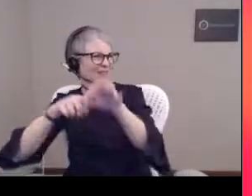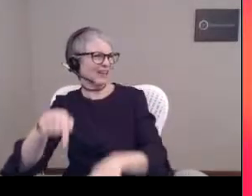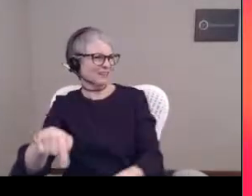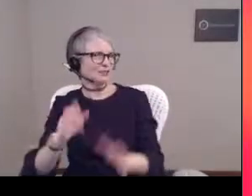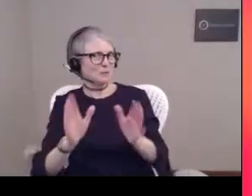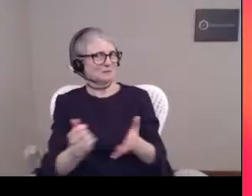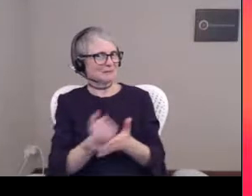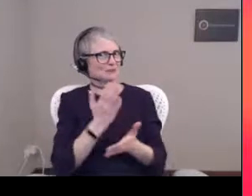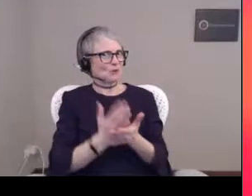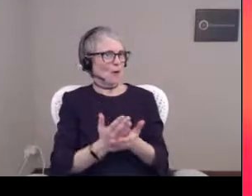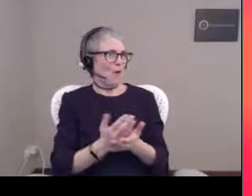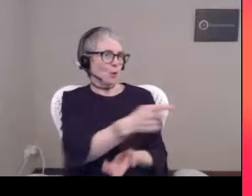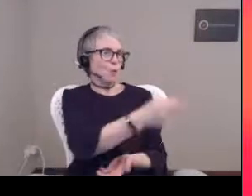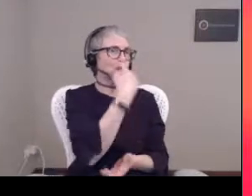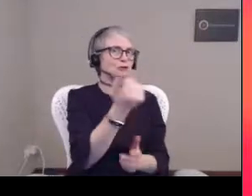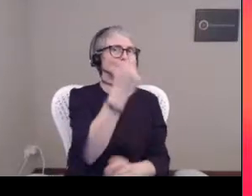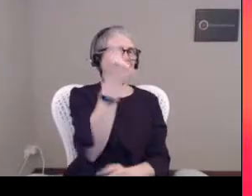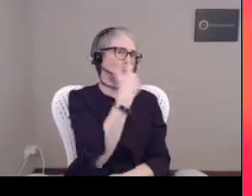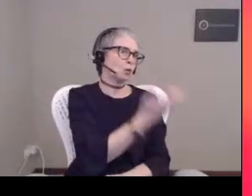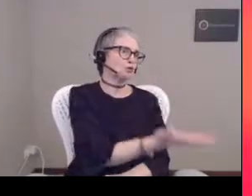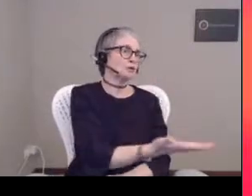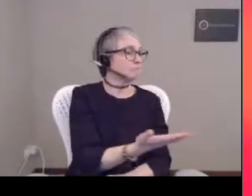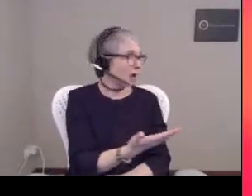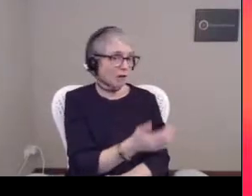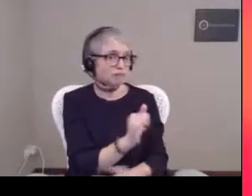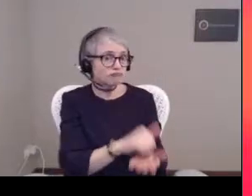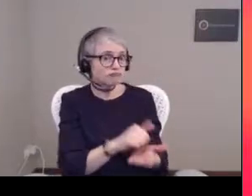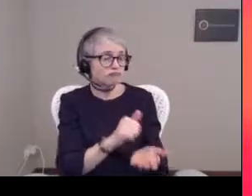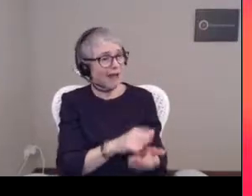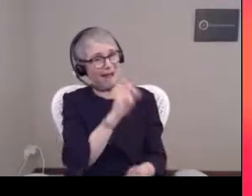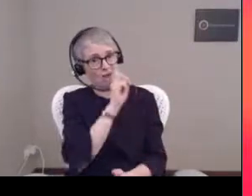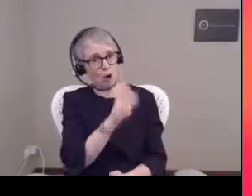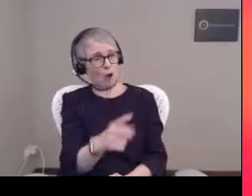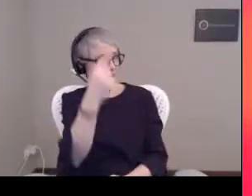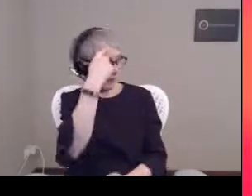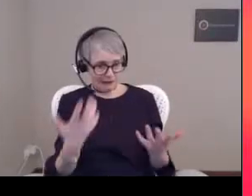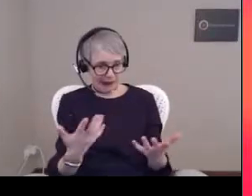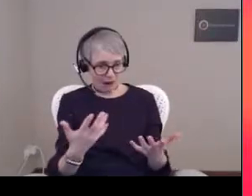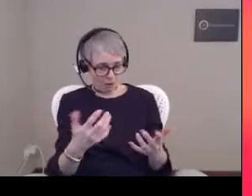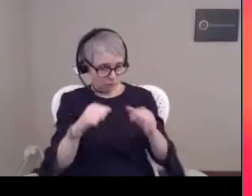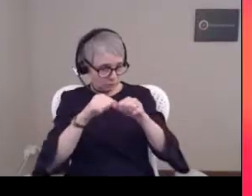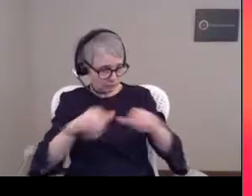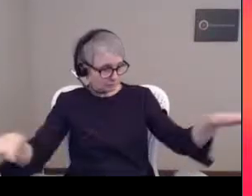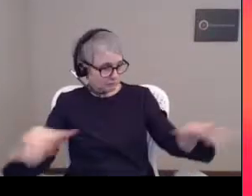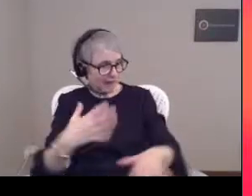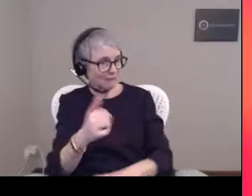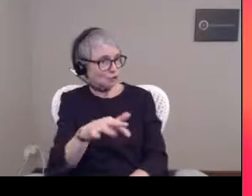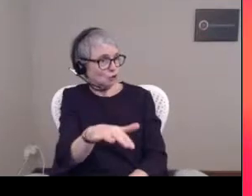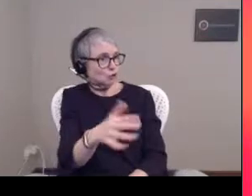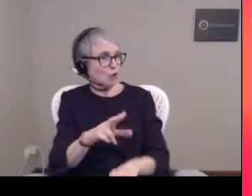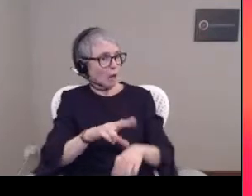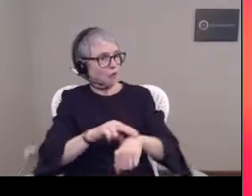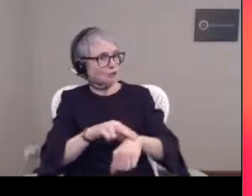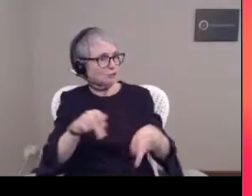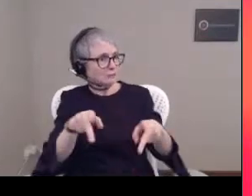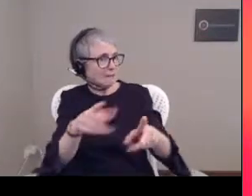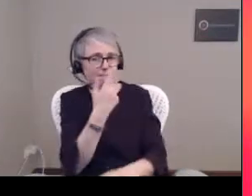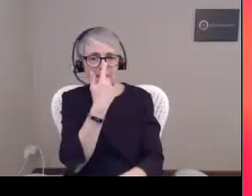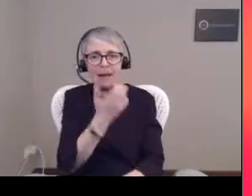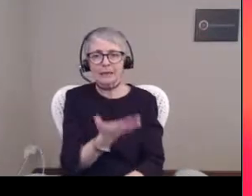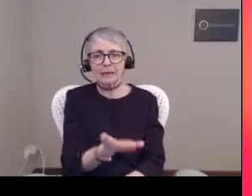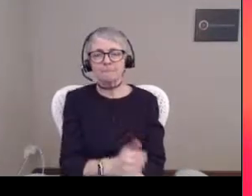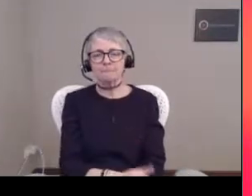set you up for success with that. So, but do keep an eye. I think it's all live now actually. So please go on it. And if you do, I think really important for any